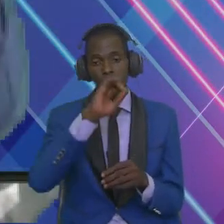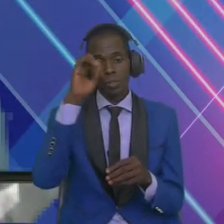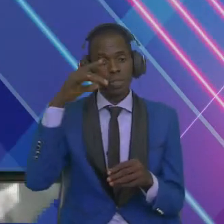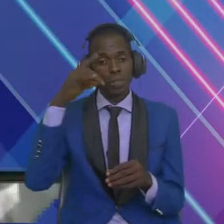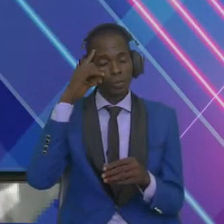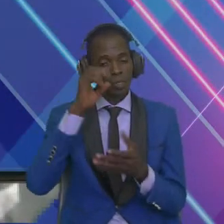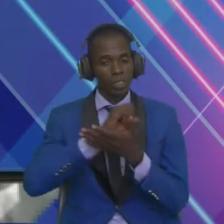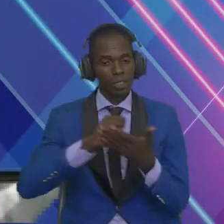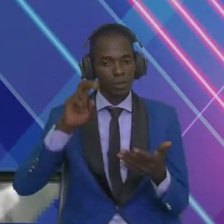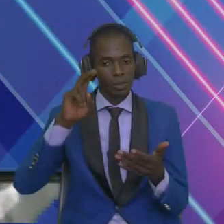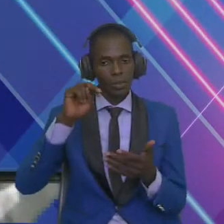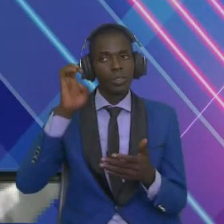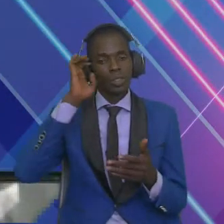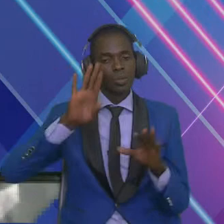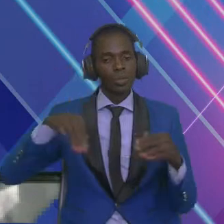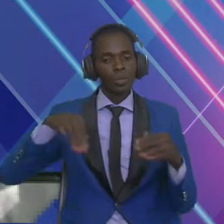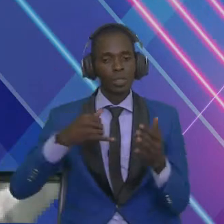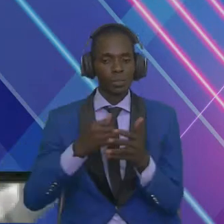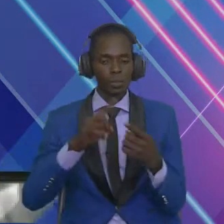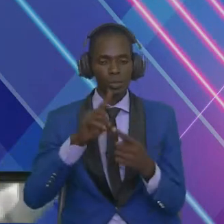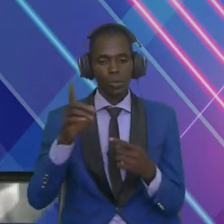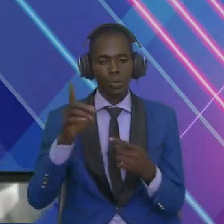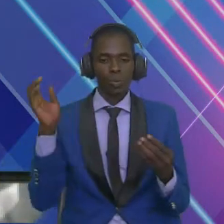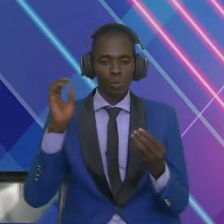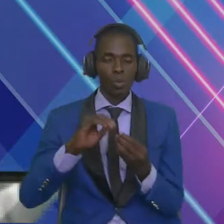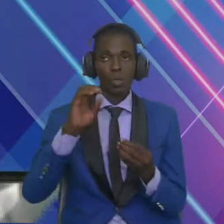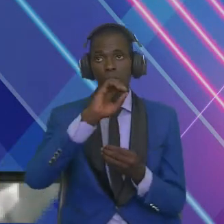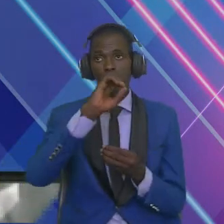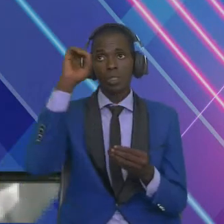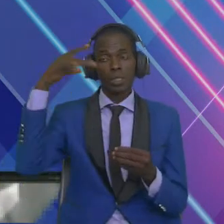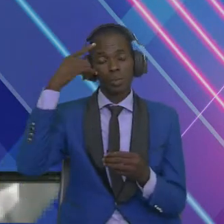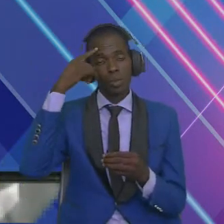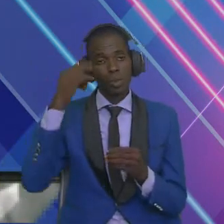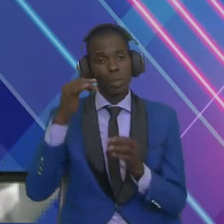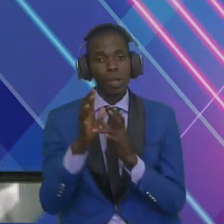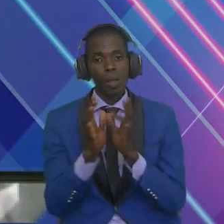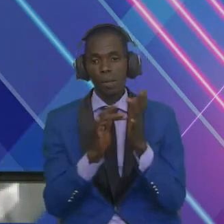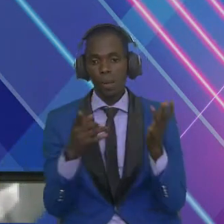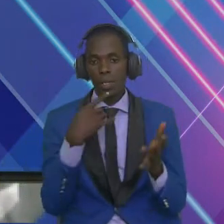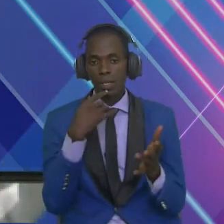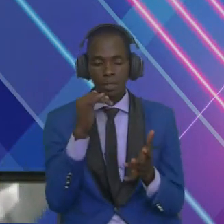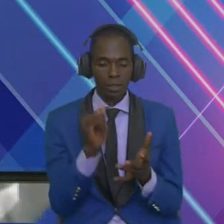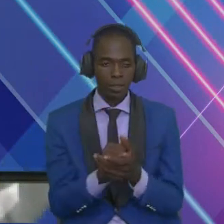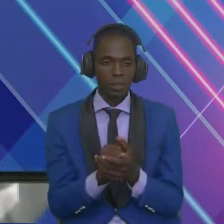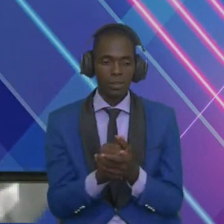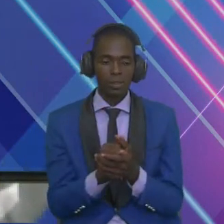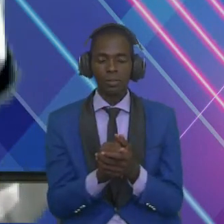Therefore, more grace. More grace. Because the Bible says that